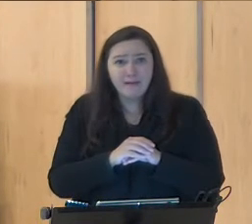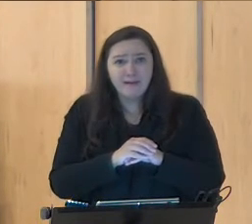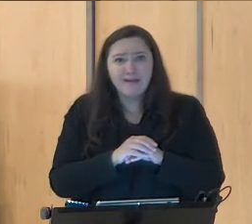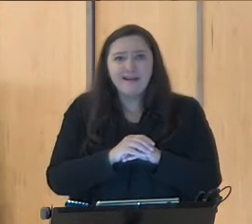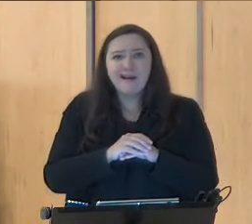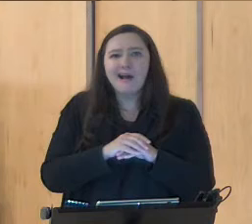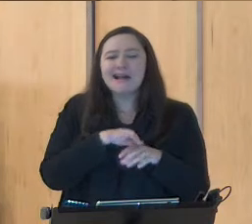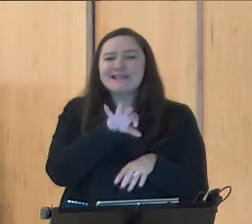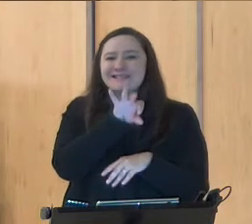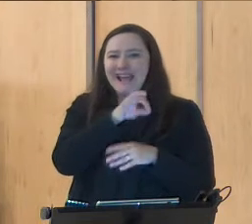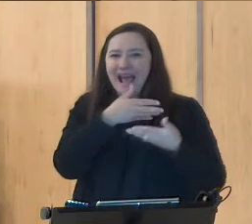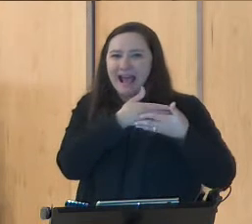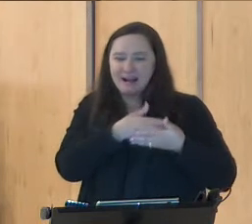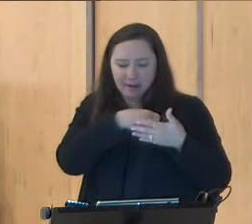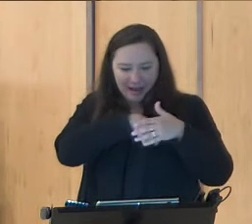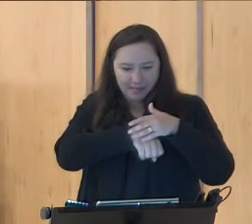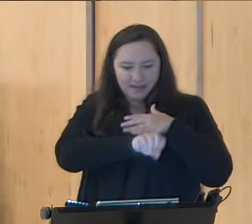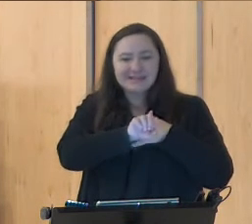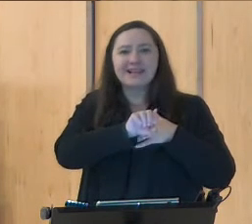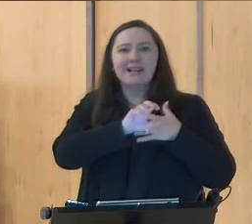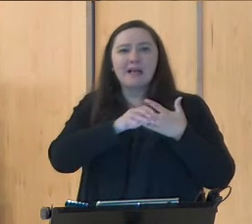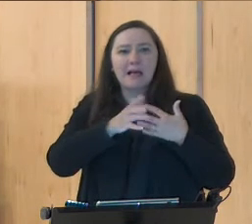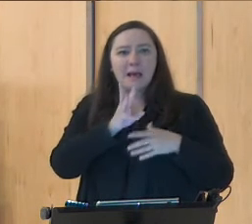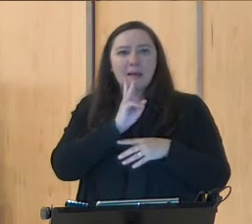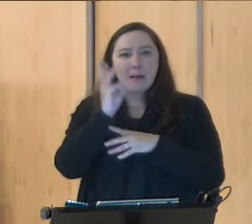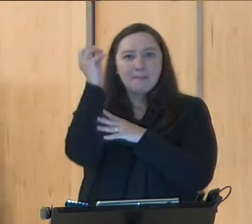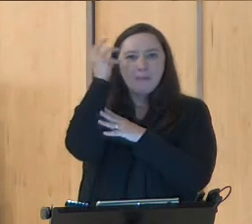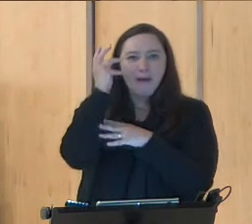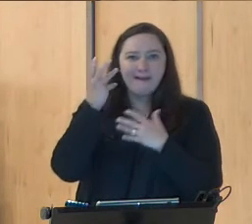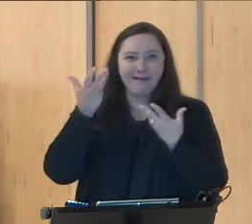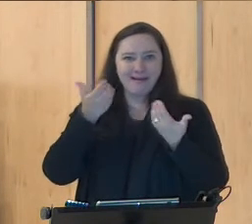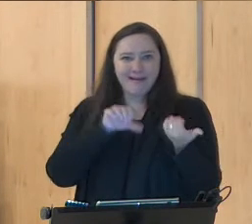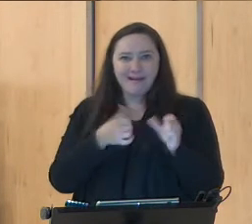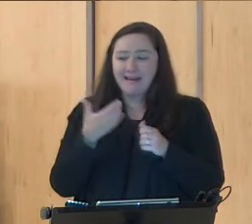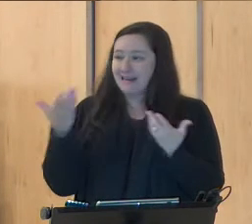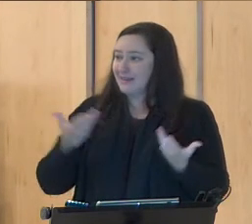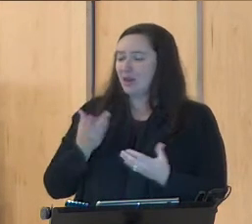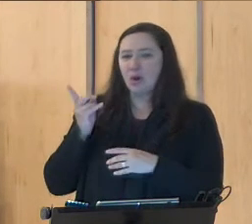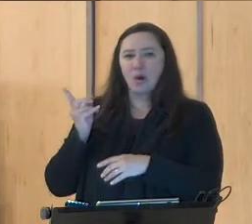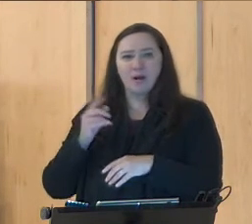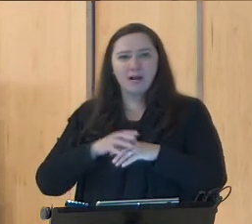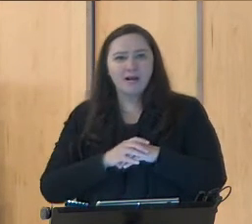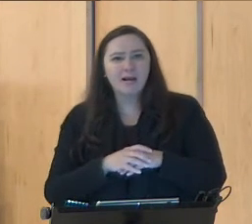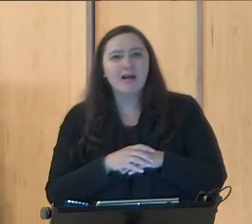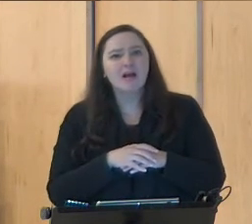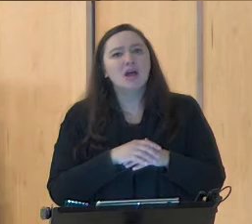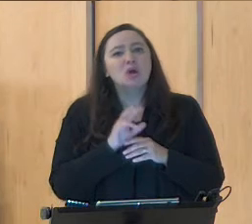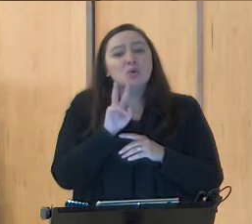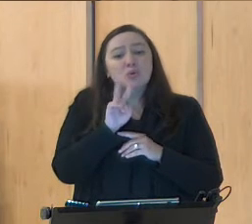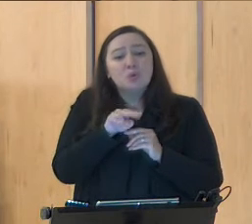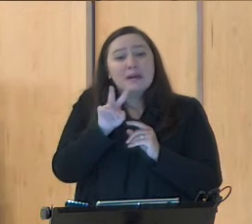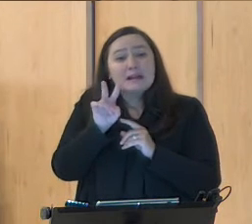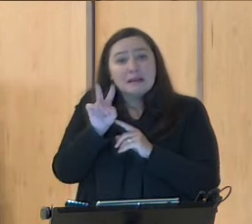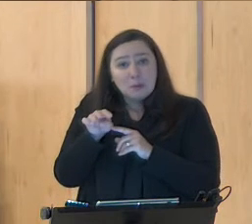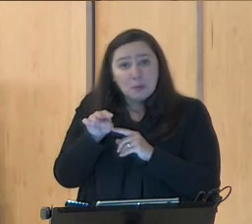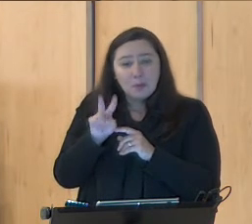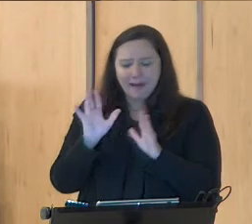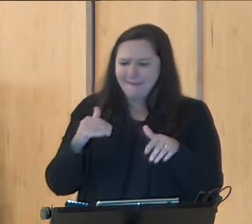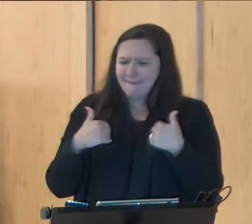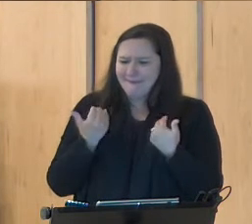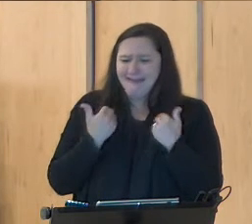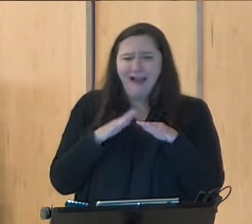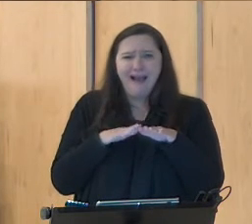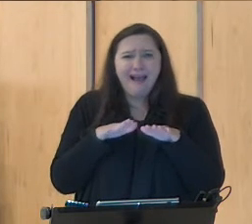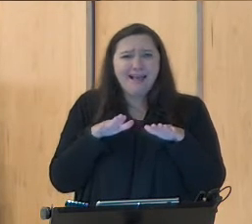had 9 babies baptized at that baptismal font. We have had 22 young